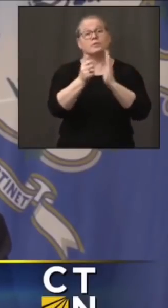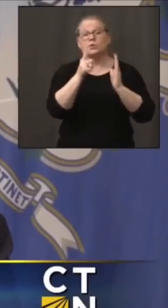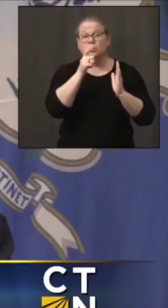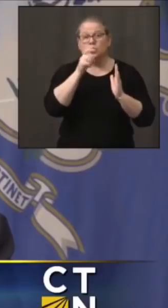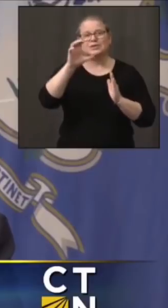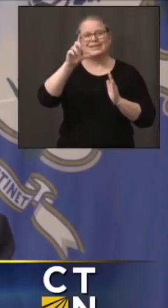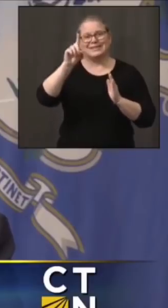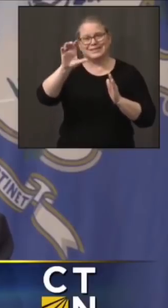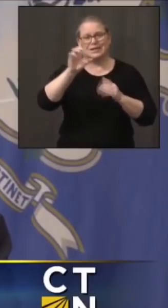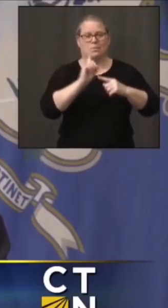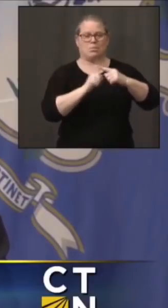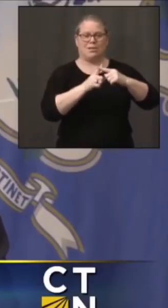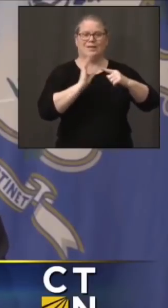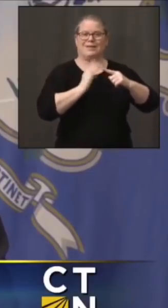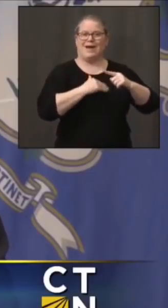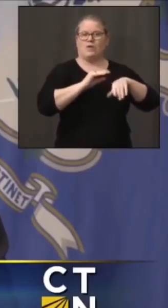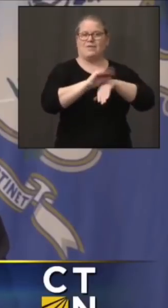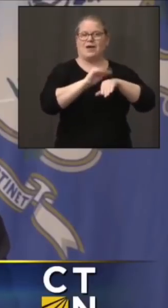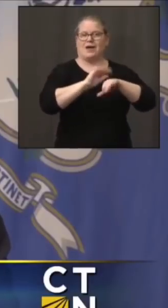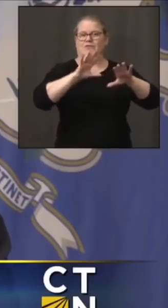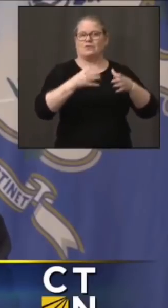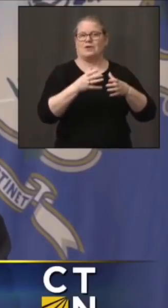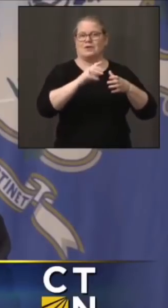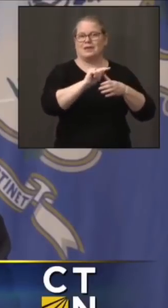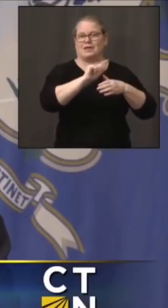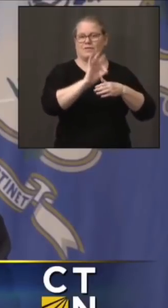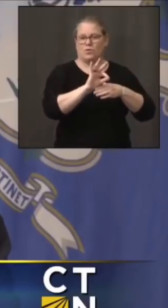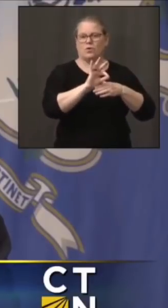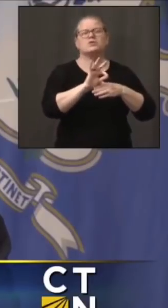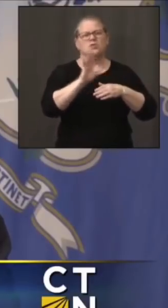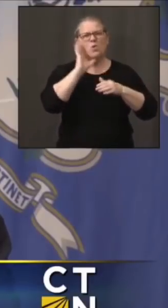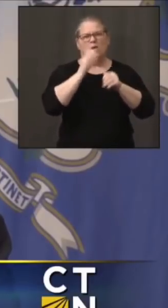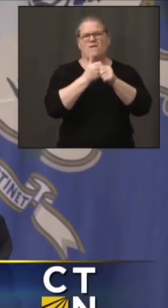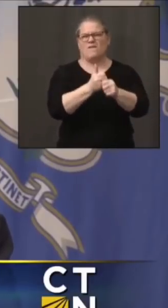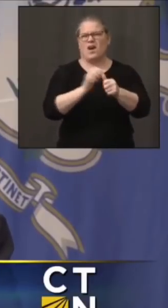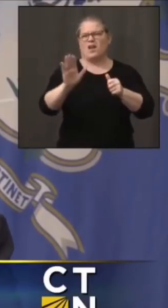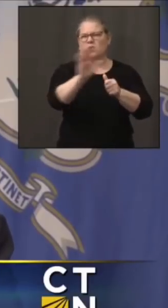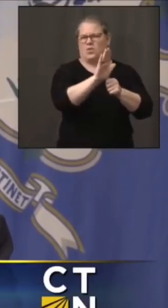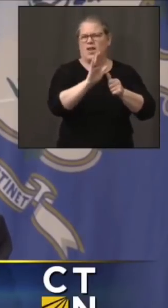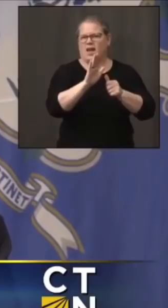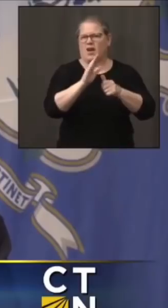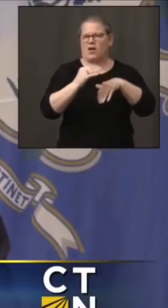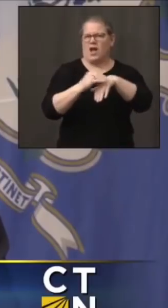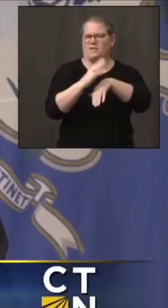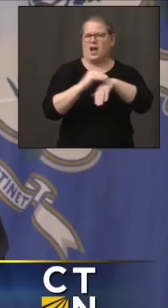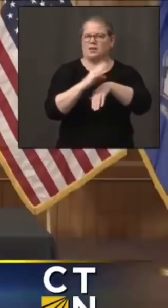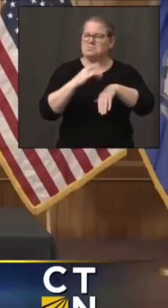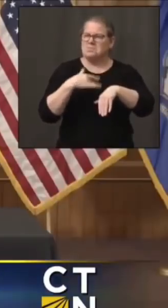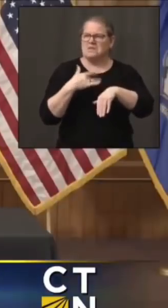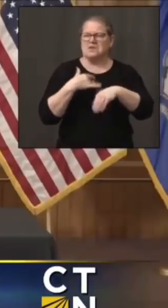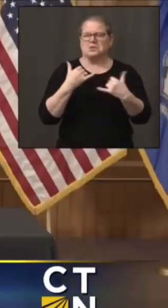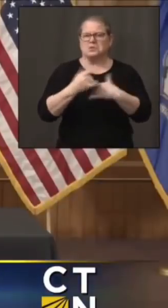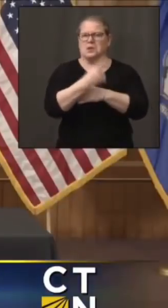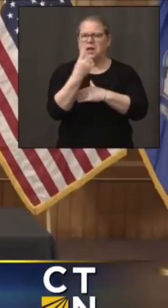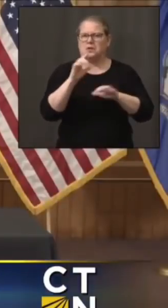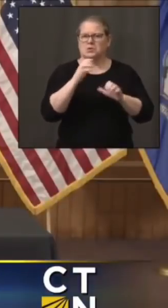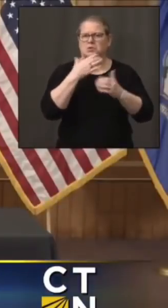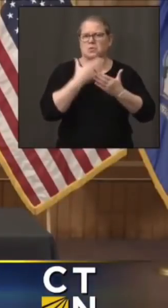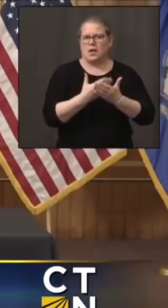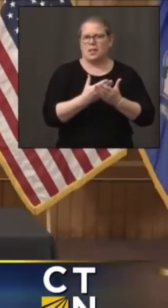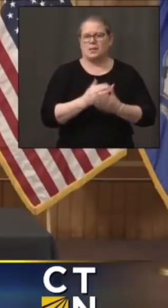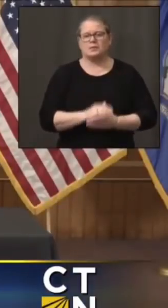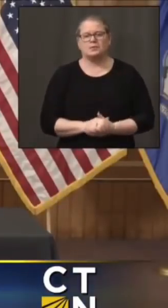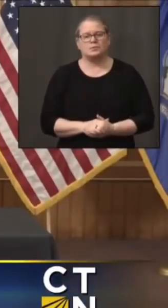their lead, leading with public health. I think they've been pretty good to date. What is Connecticut's timeline for distributing the vaccine